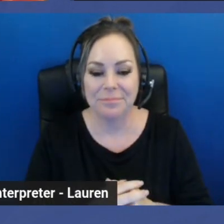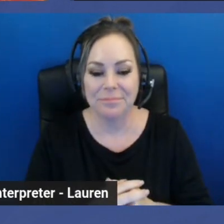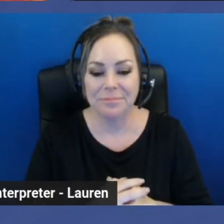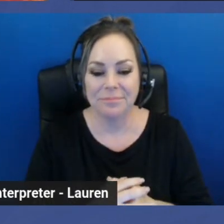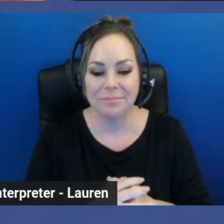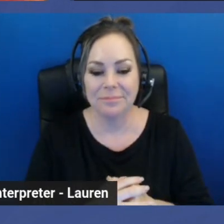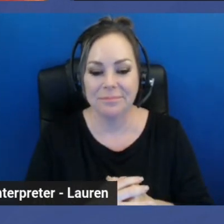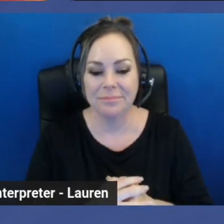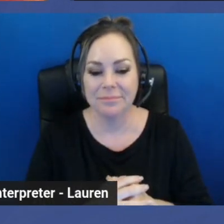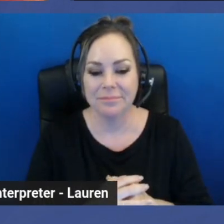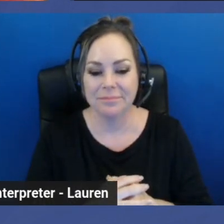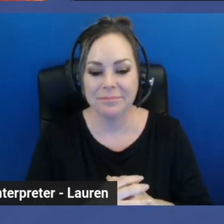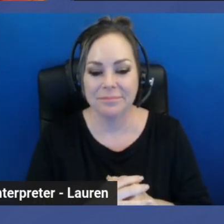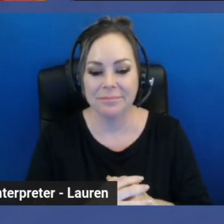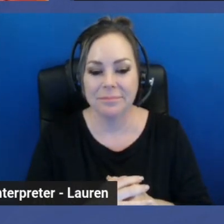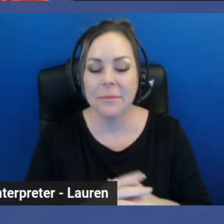to